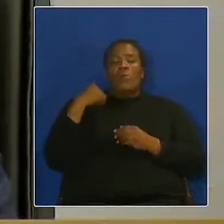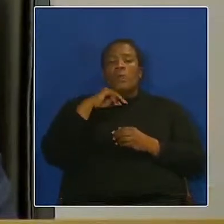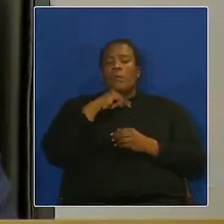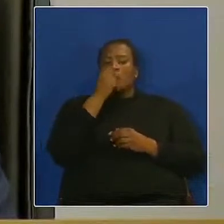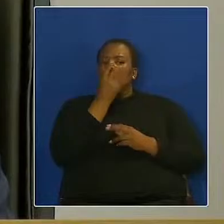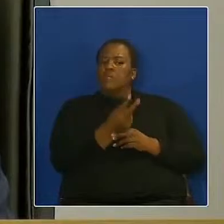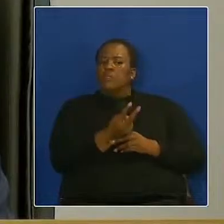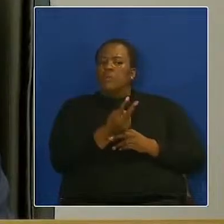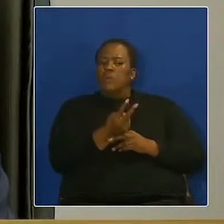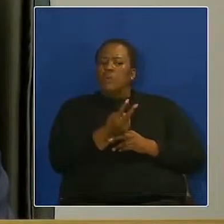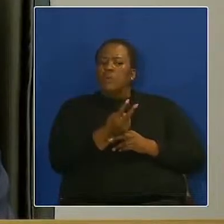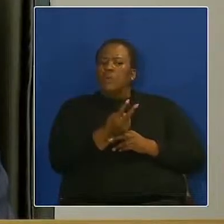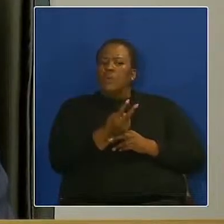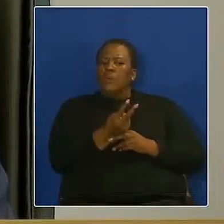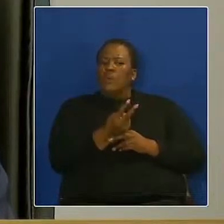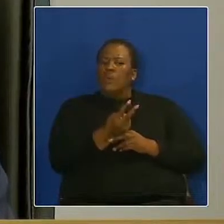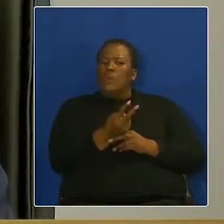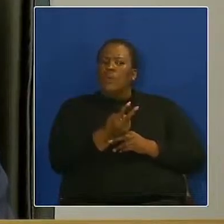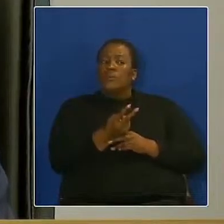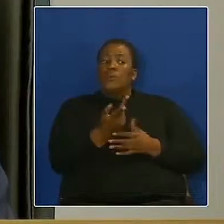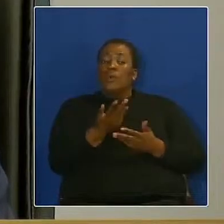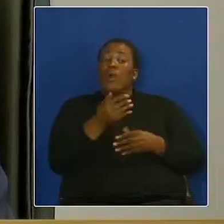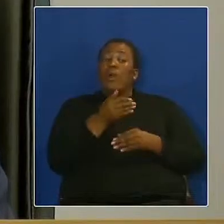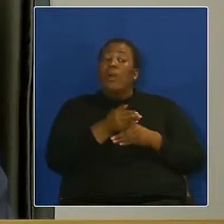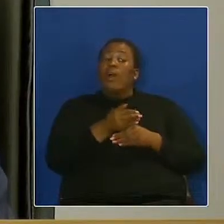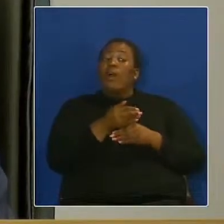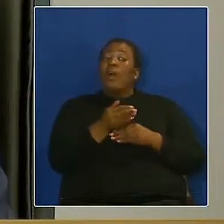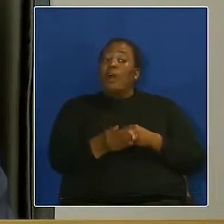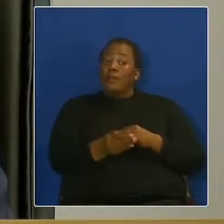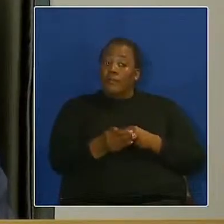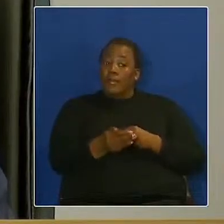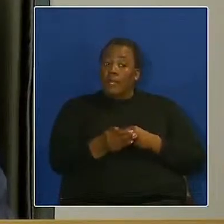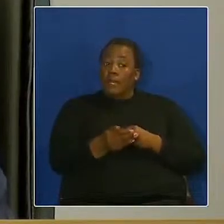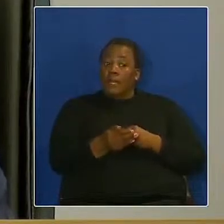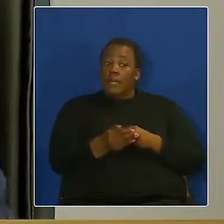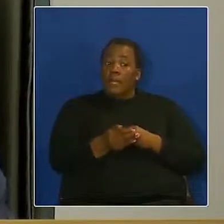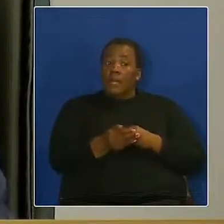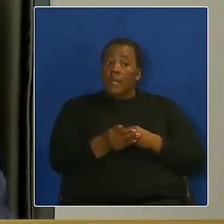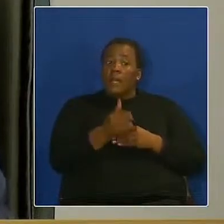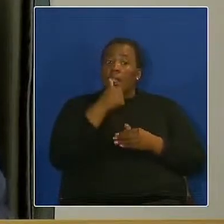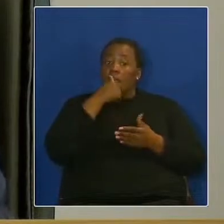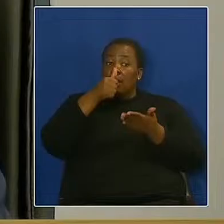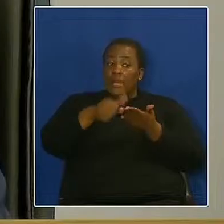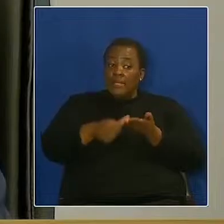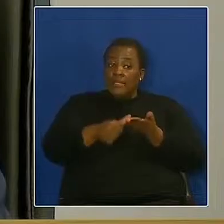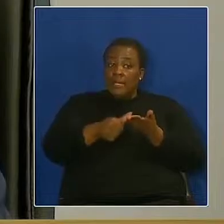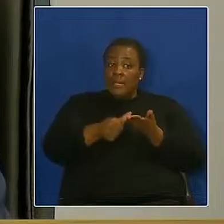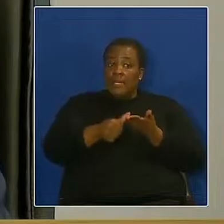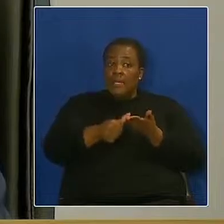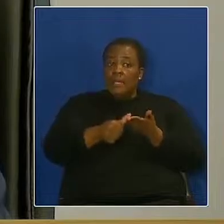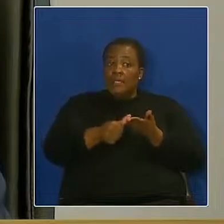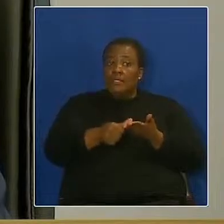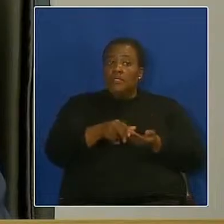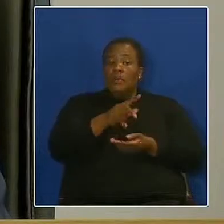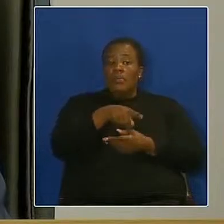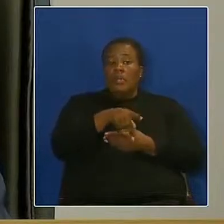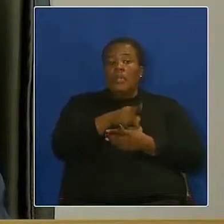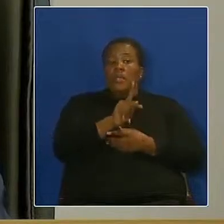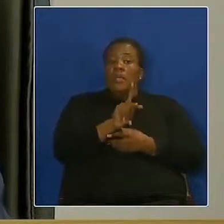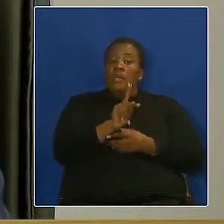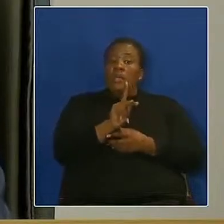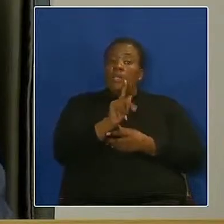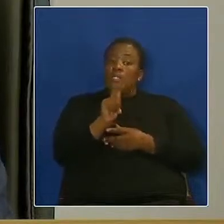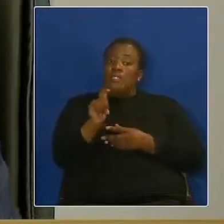noticed this trend soon after the disbandment letter on the